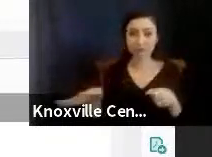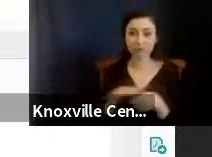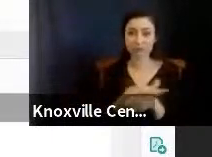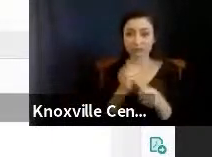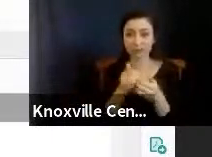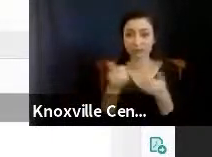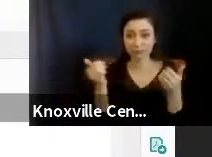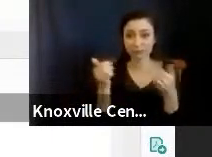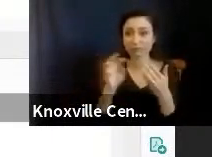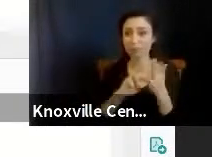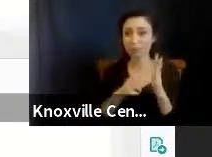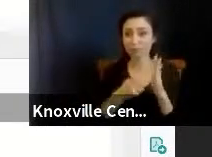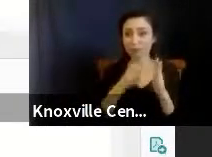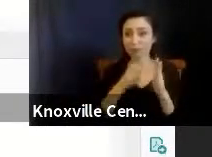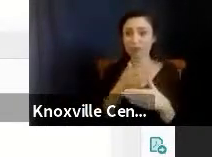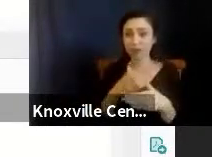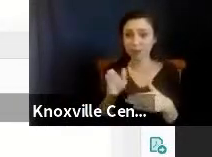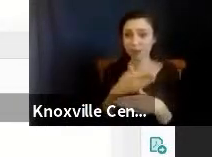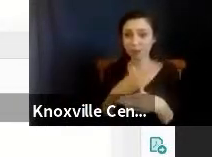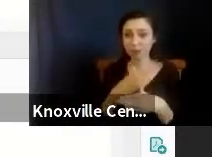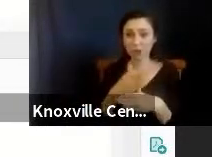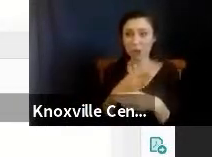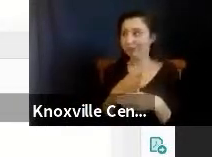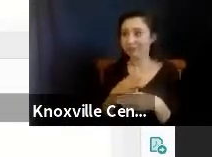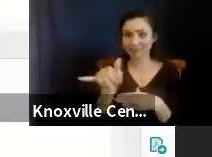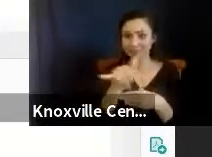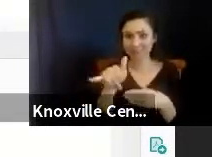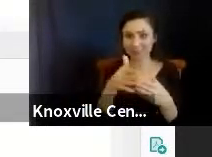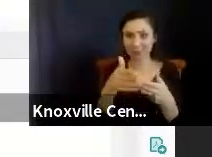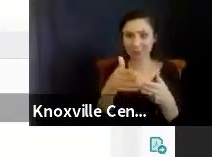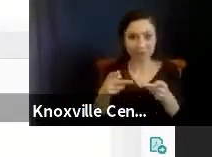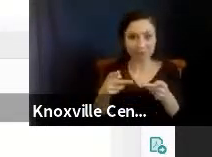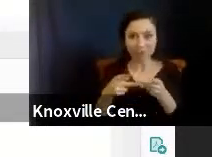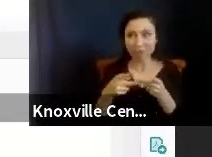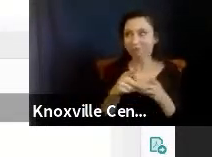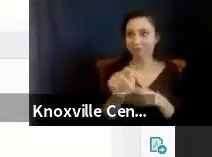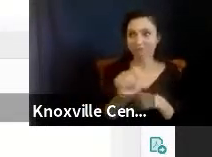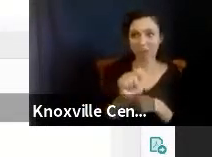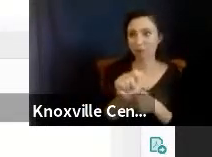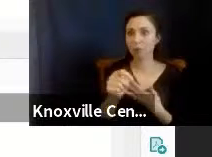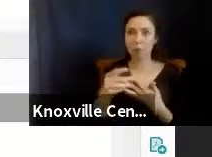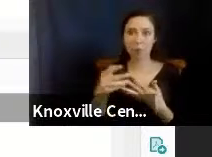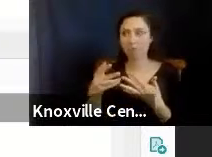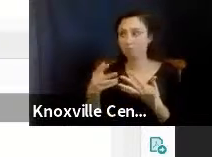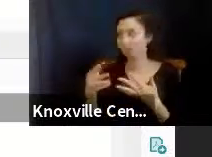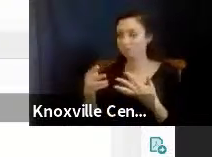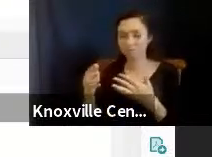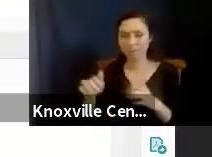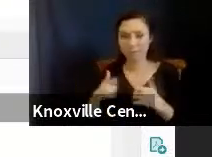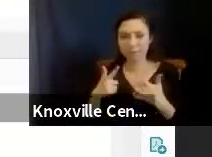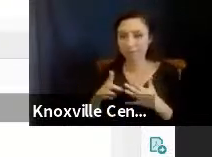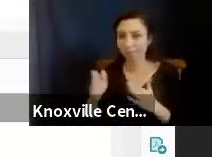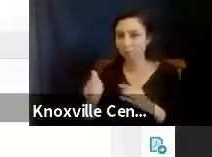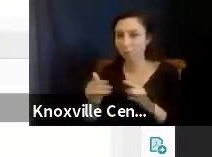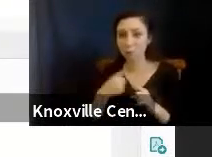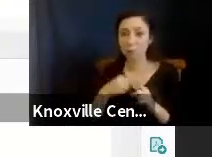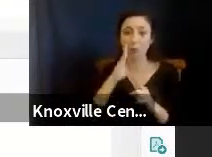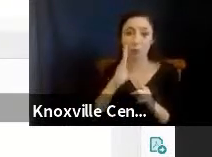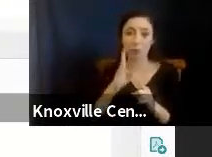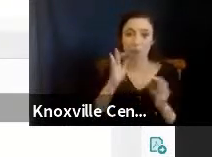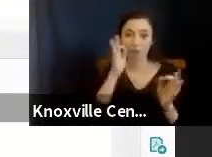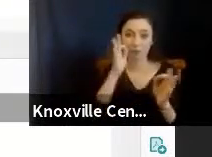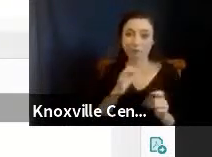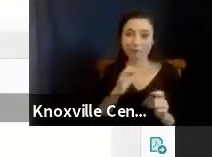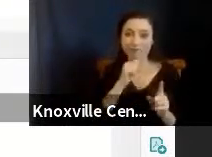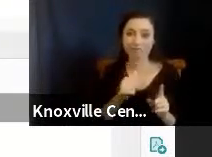completely, meaning not share any common spaces to include bathrooms and things of that nature, then we'll start counting them almost essentially